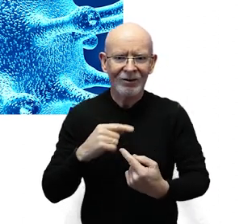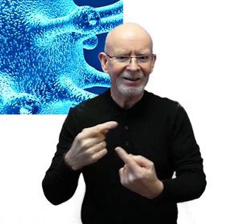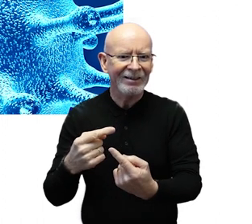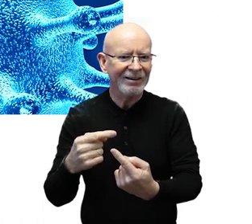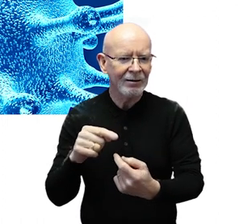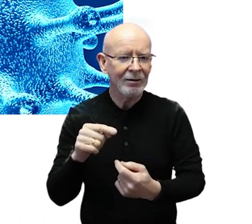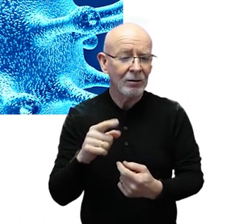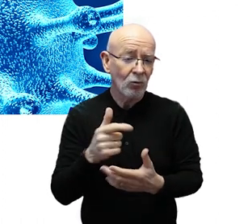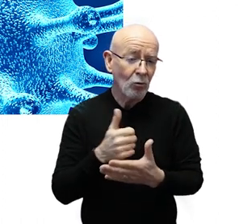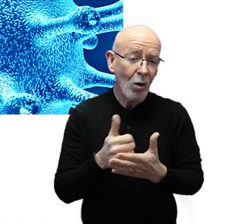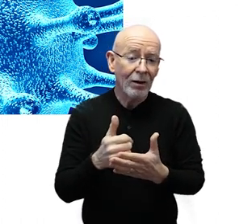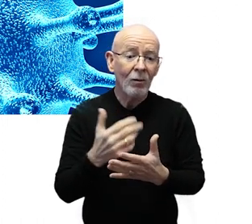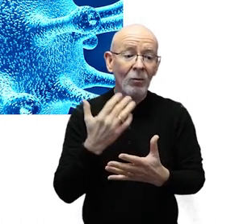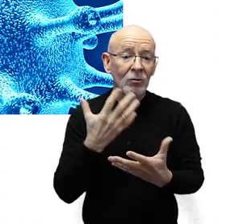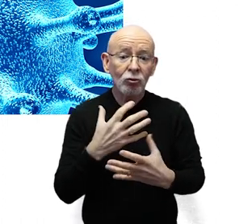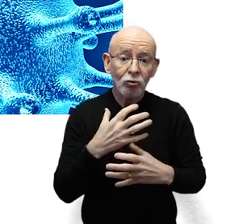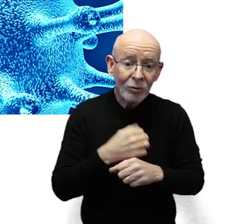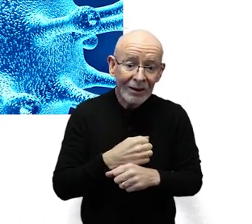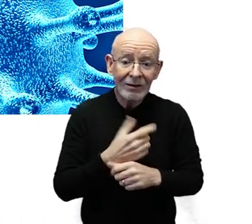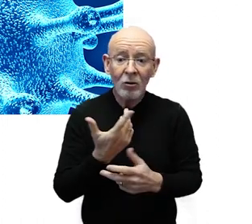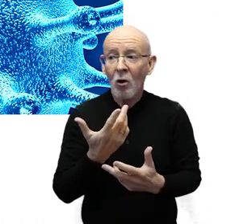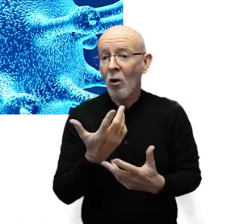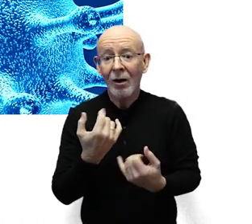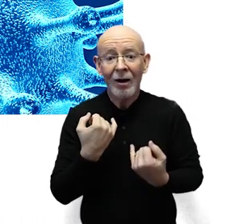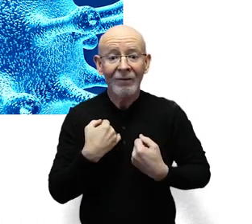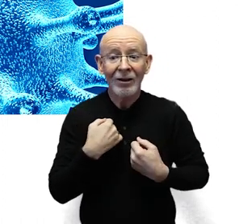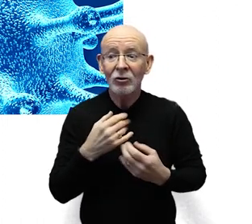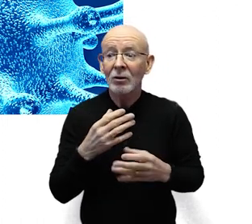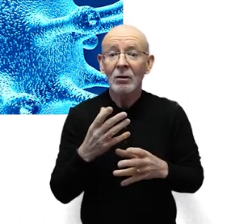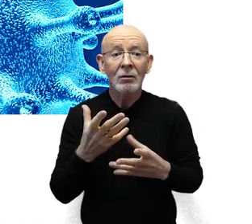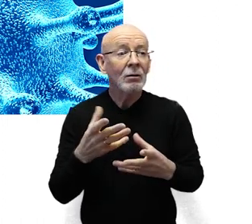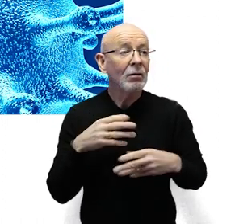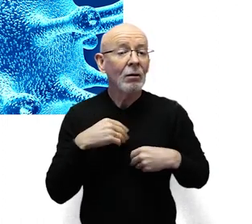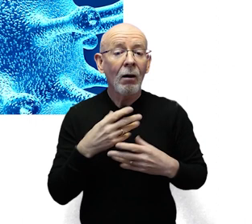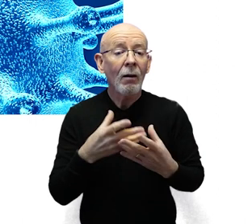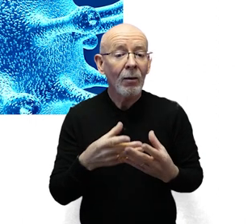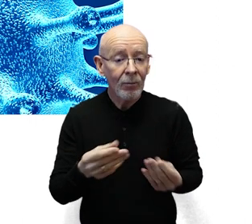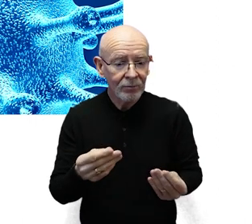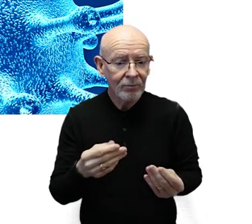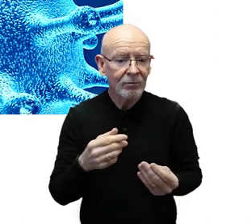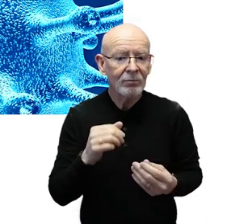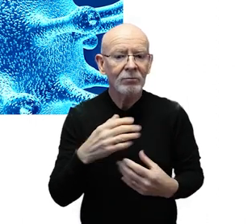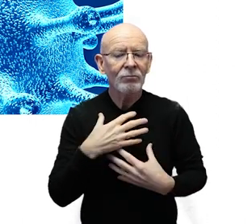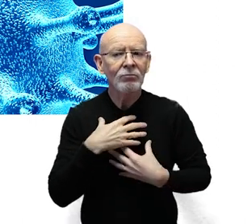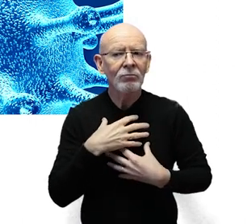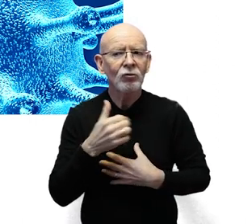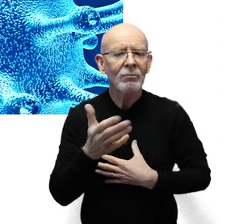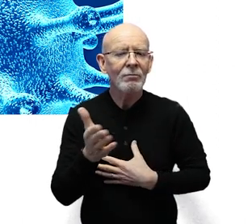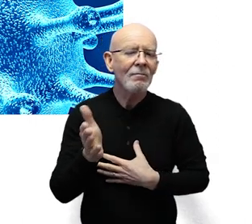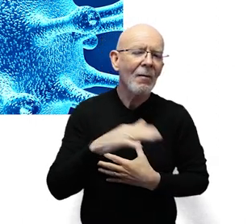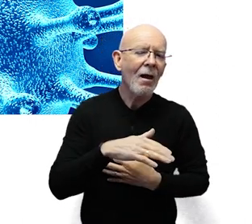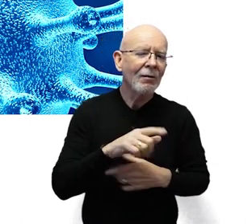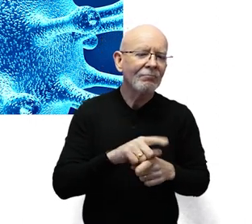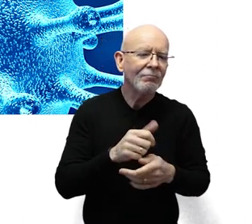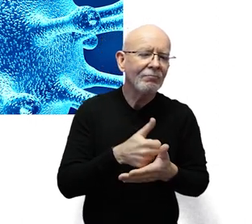Normally, once the stressful situation or infection is over, our breathing returns to normal. However,